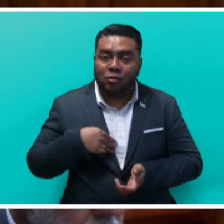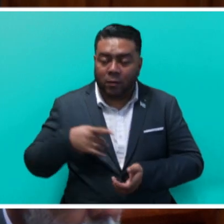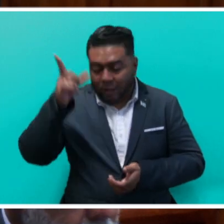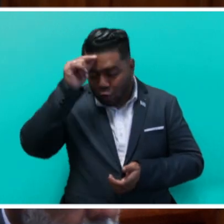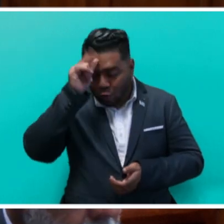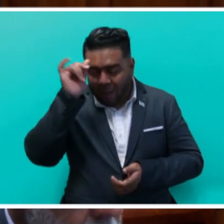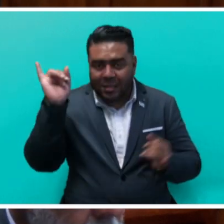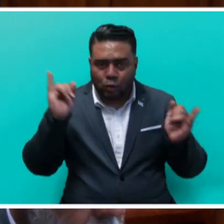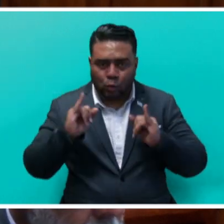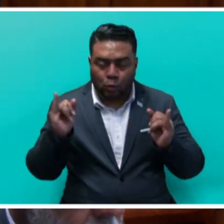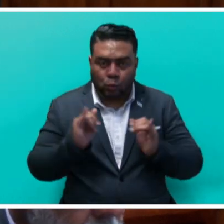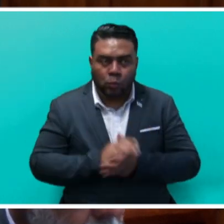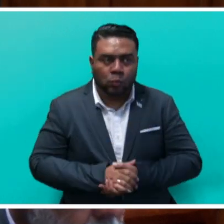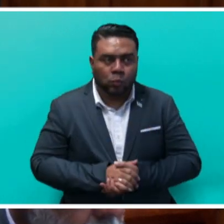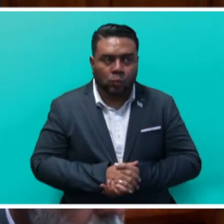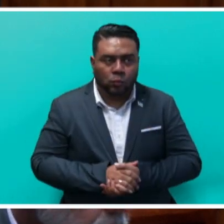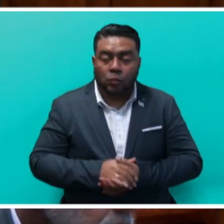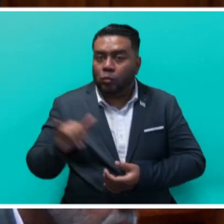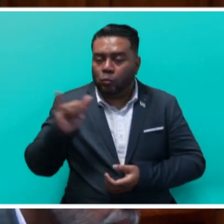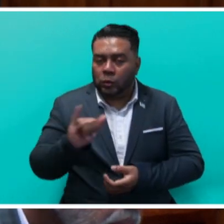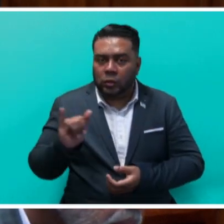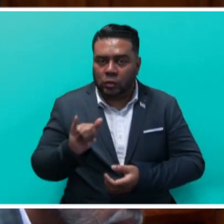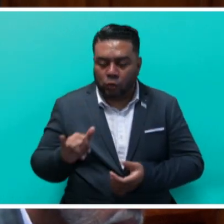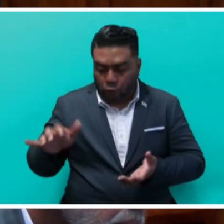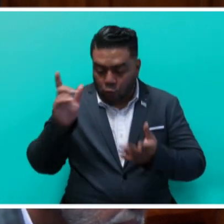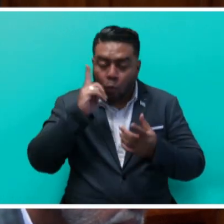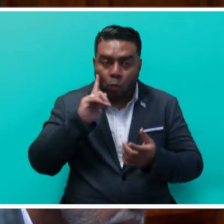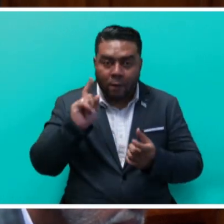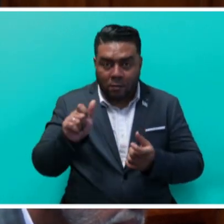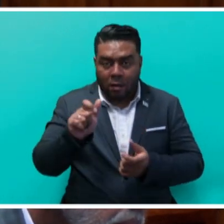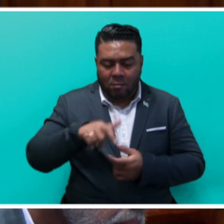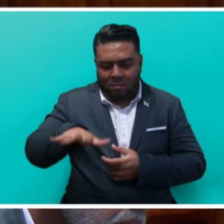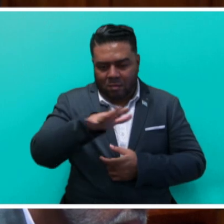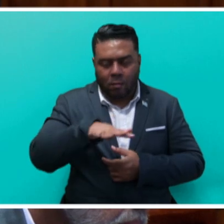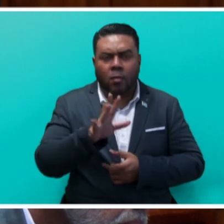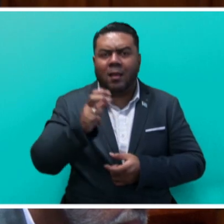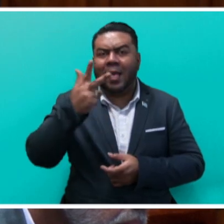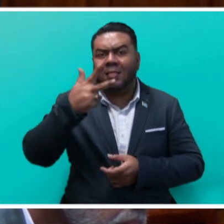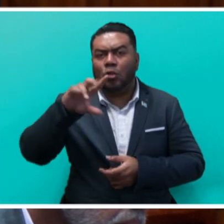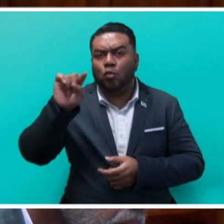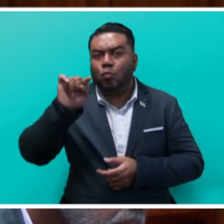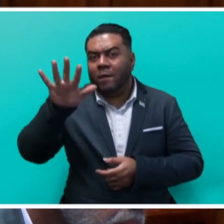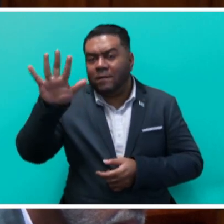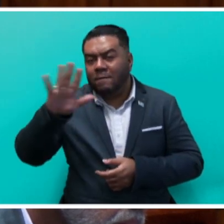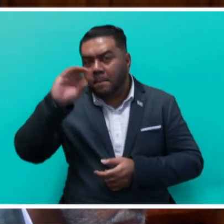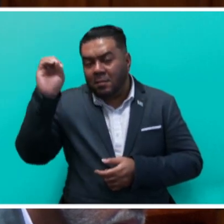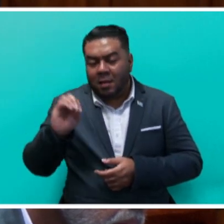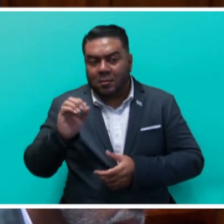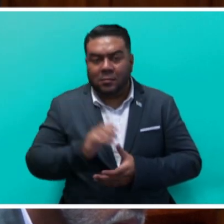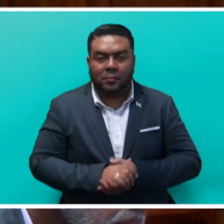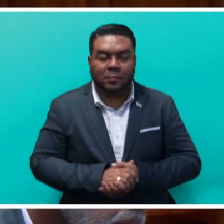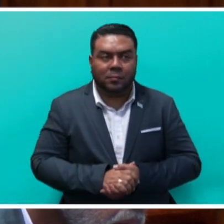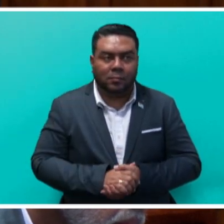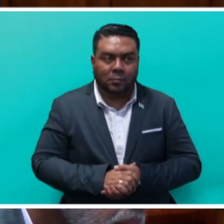Itoke Affairs, which is the custodian of more than 82.5%